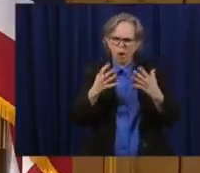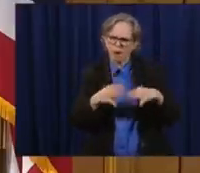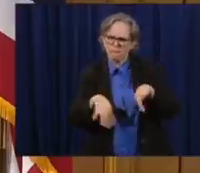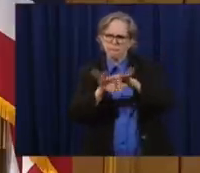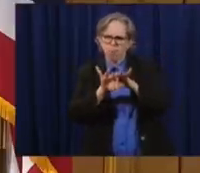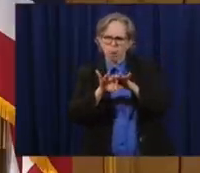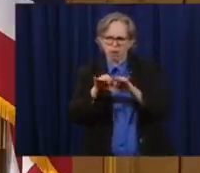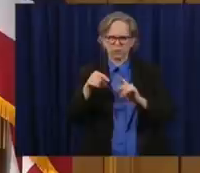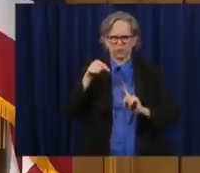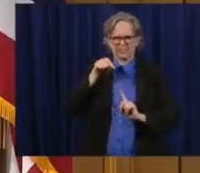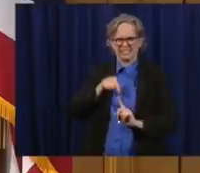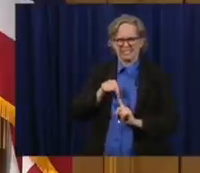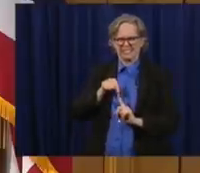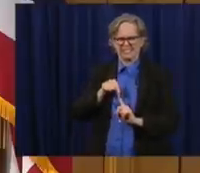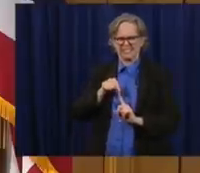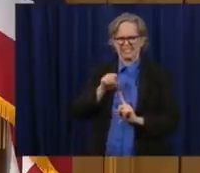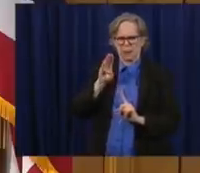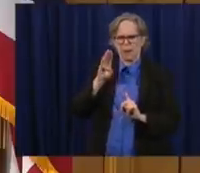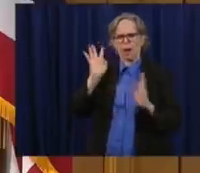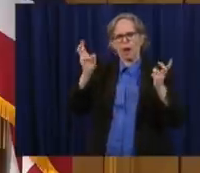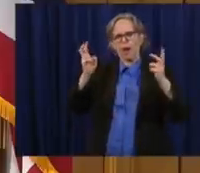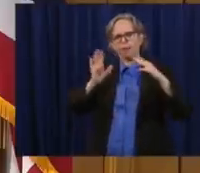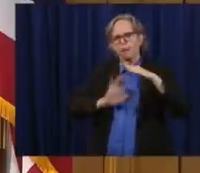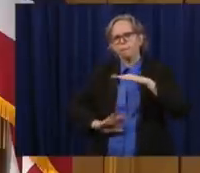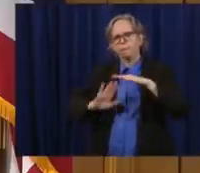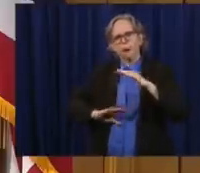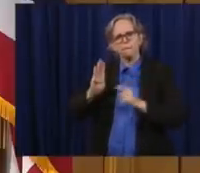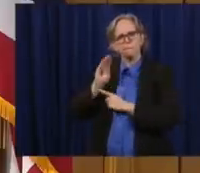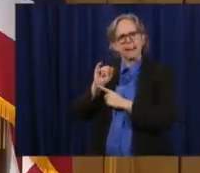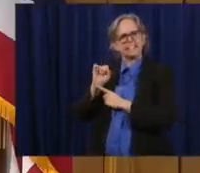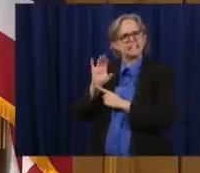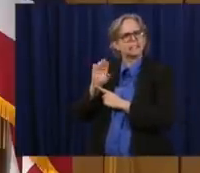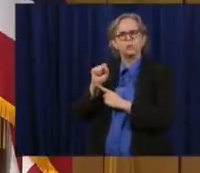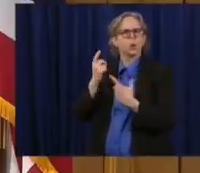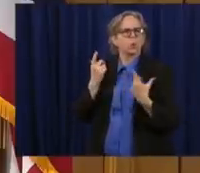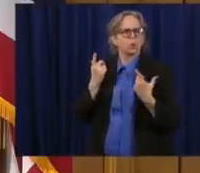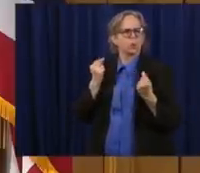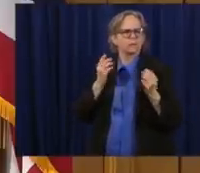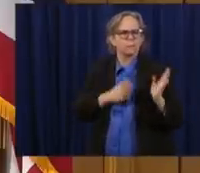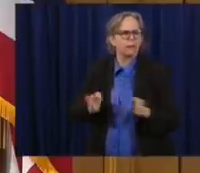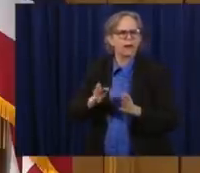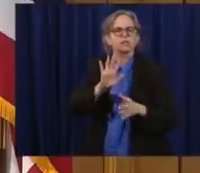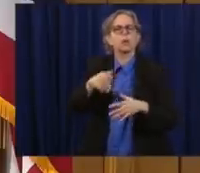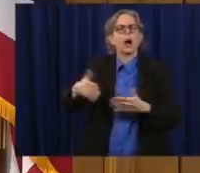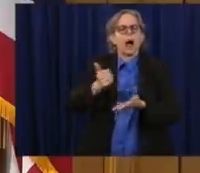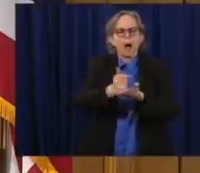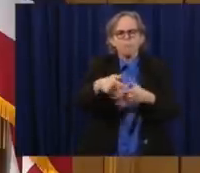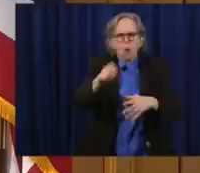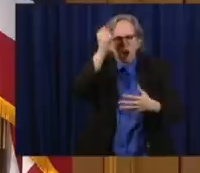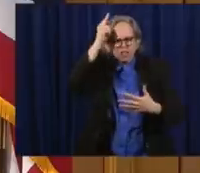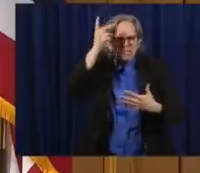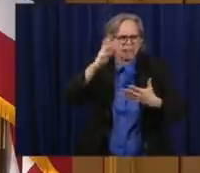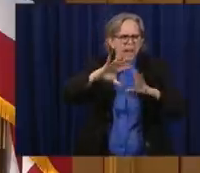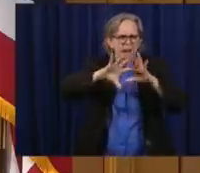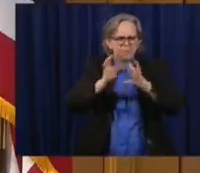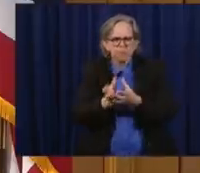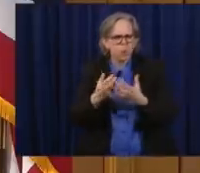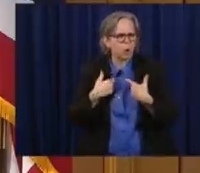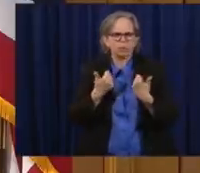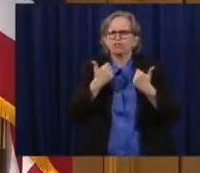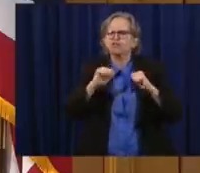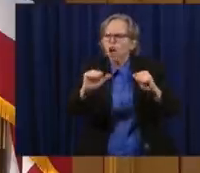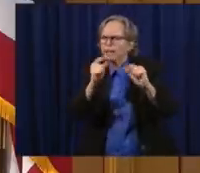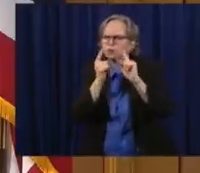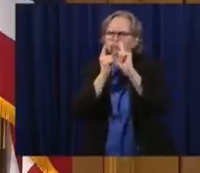basics, get back to what the basic principles are and what we're trying to achieve. We're trying to